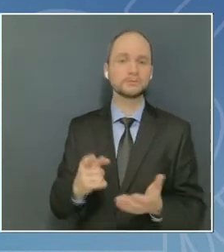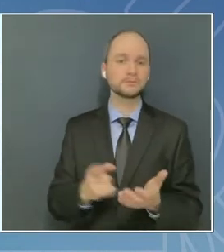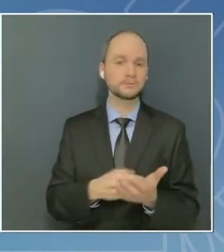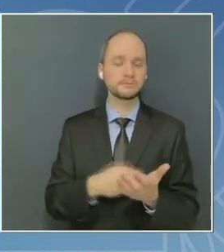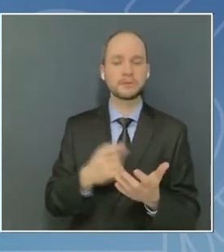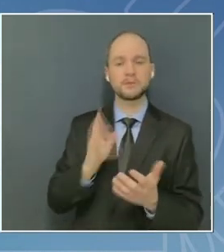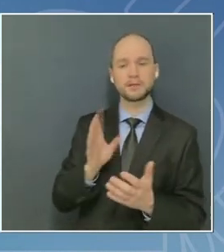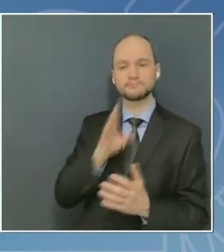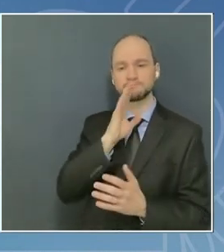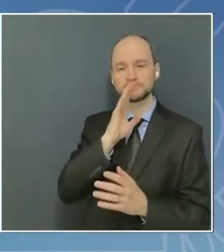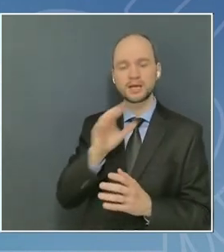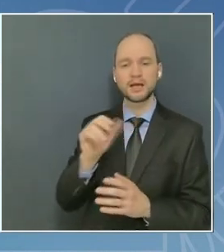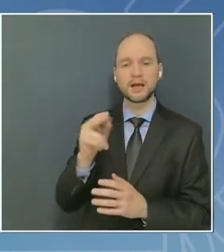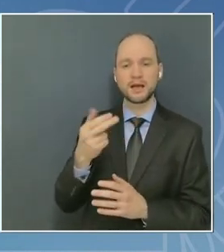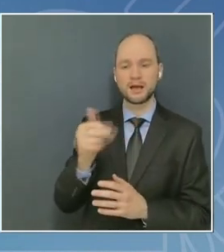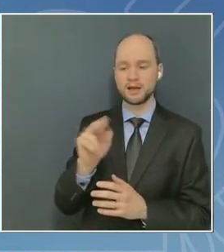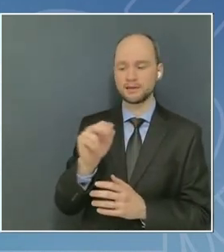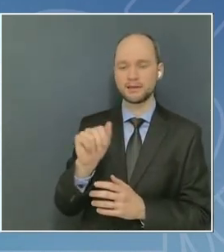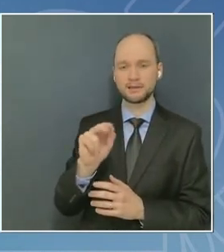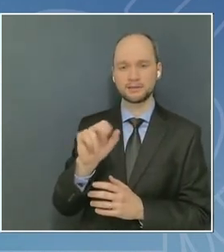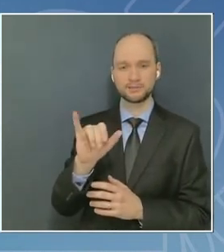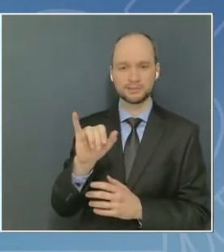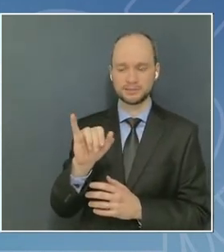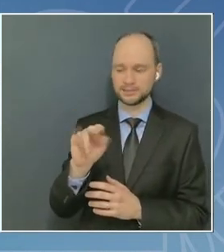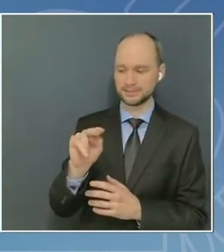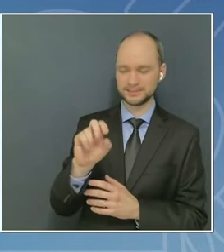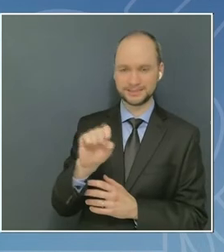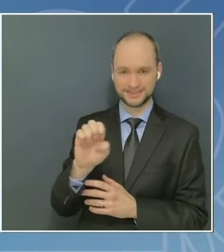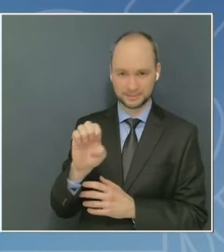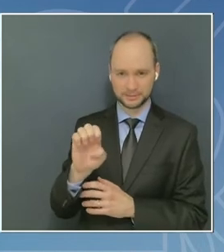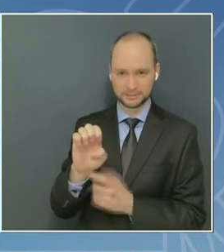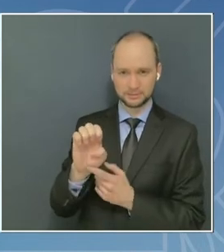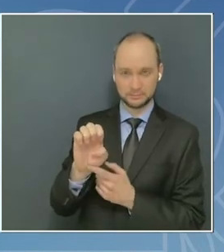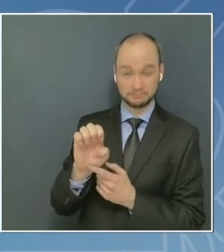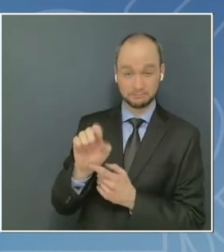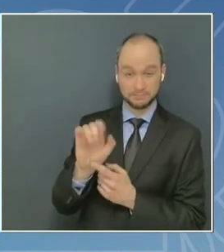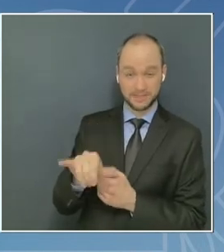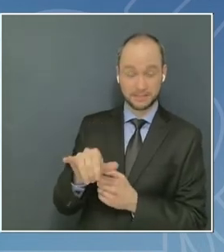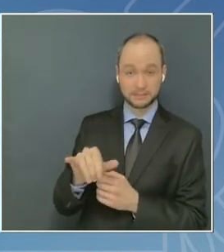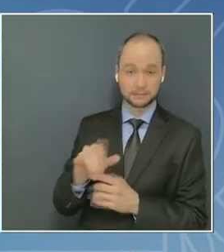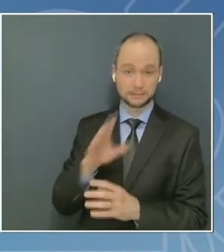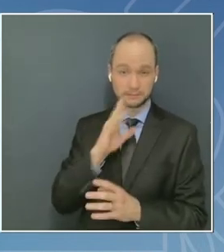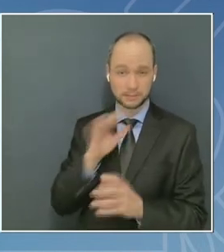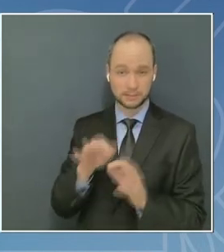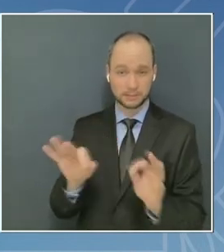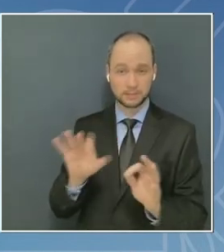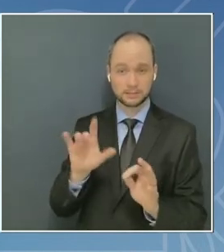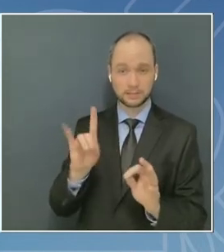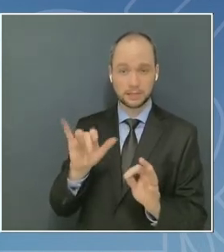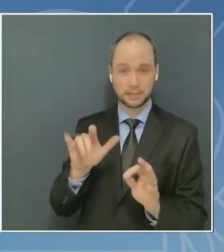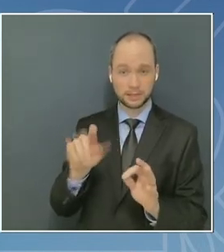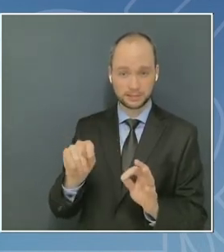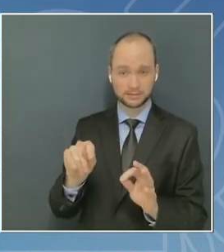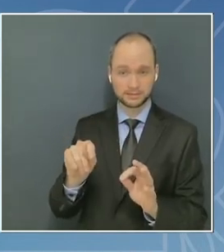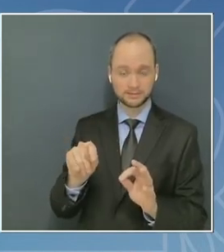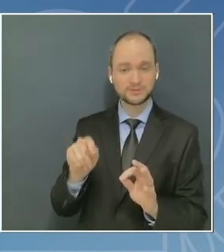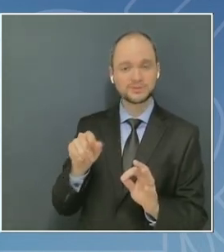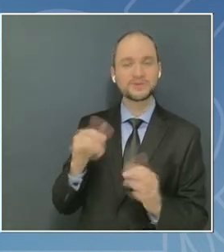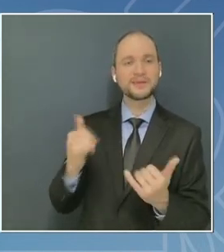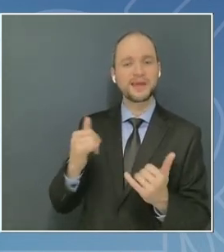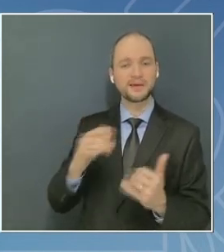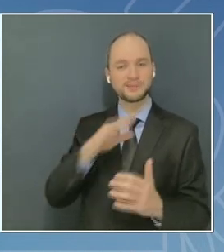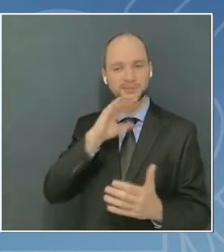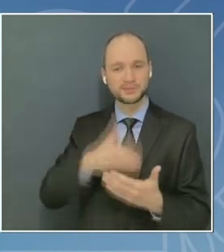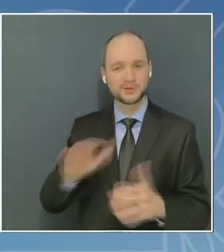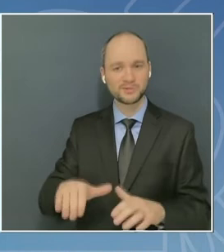Hainanese dialect. They appreciate it. When they grow up, they really appreciate it. And, you know, this is the great